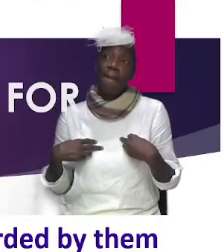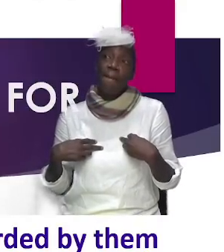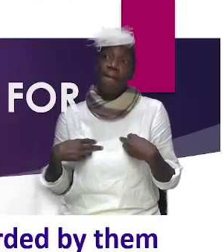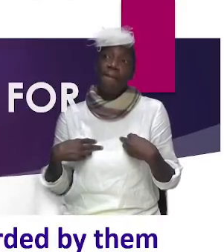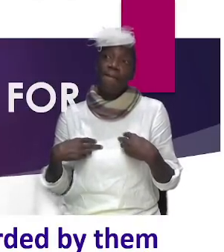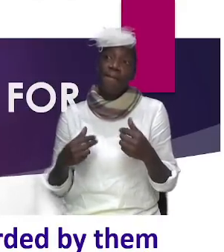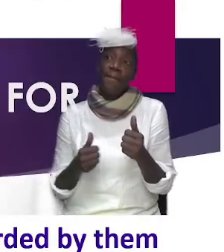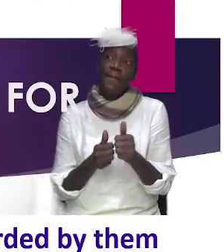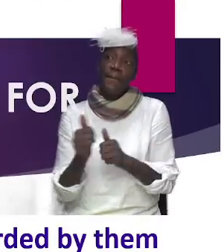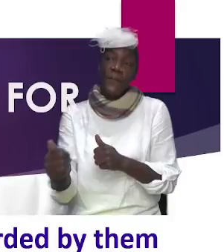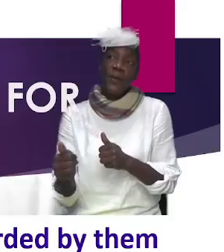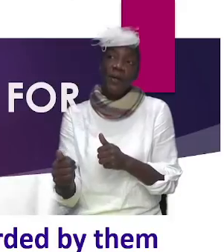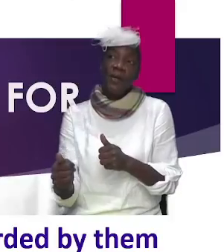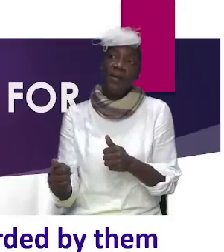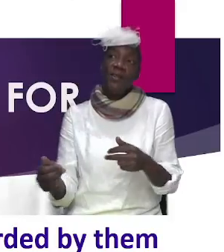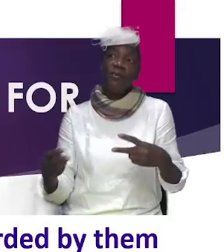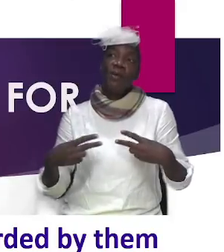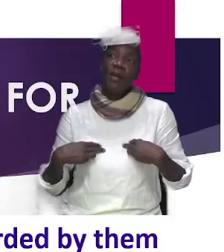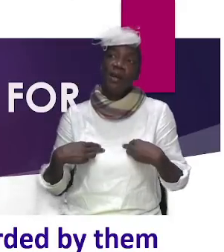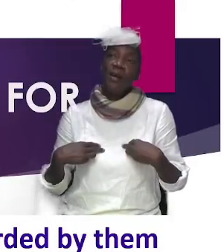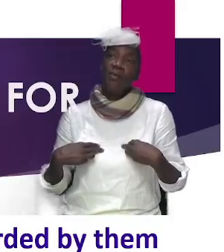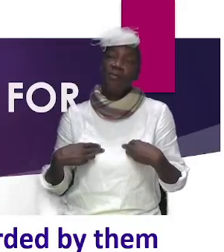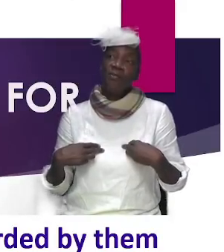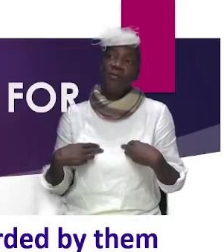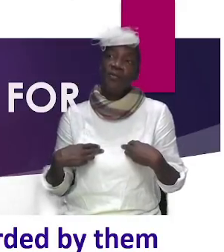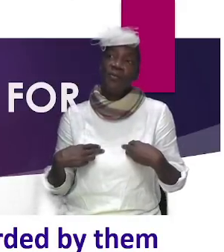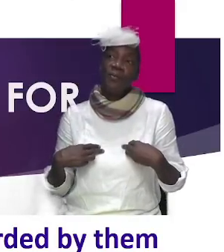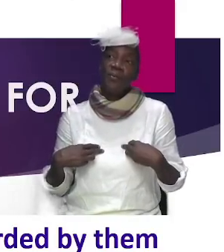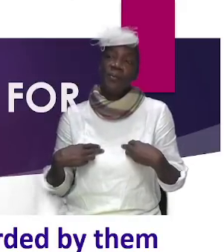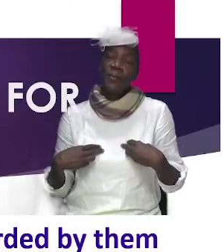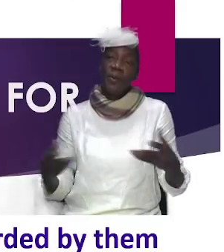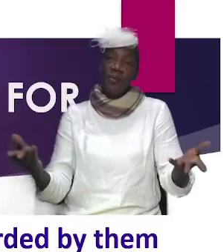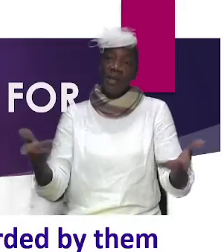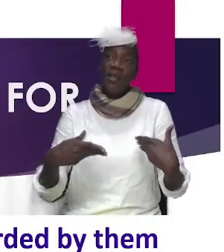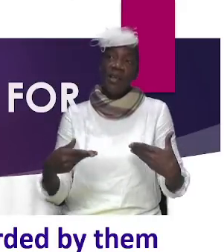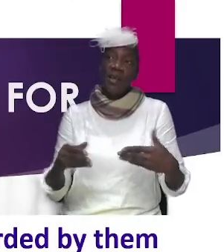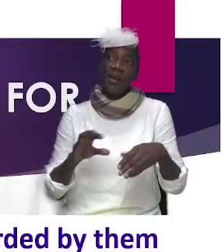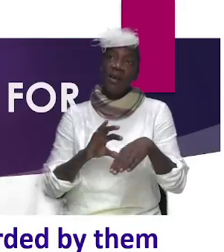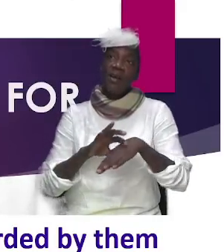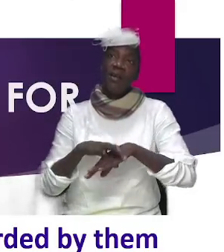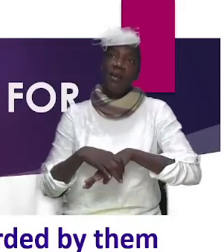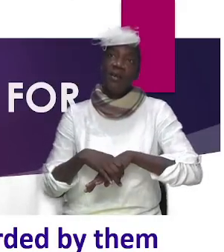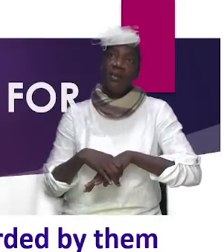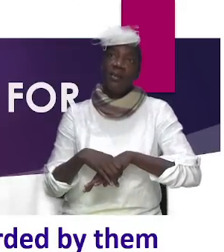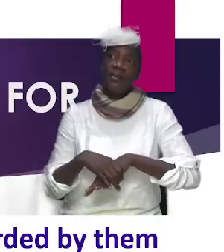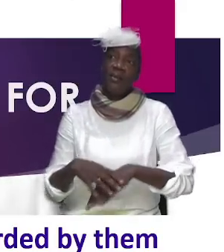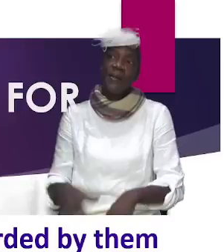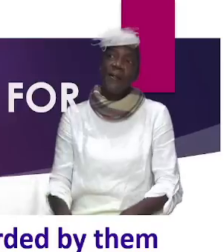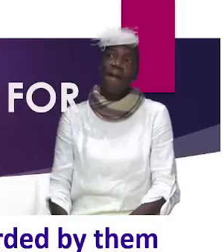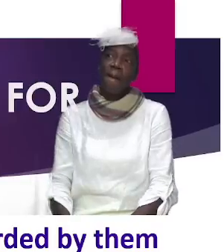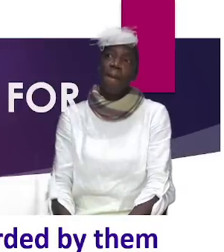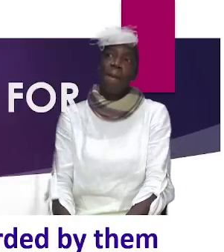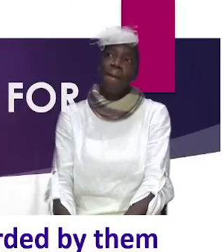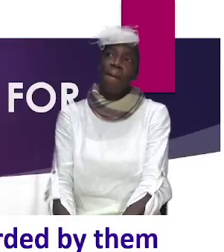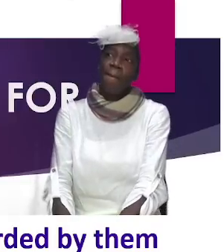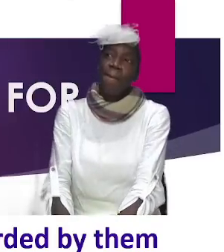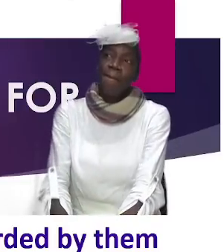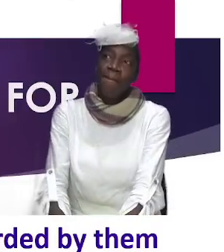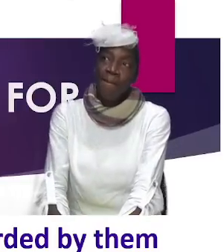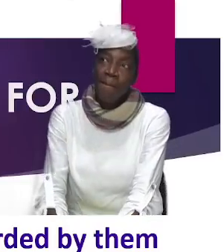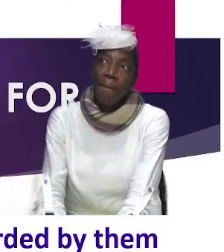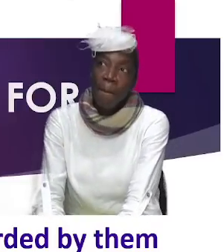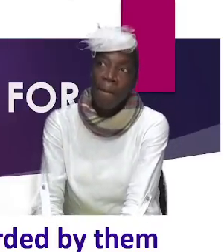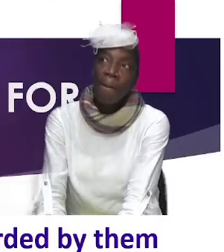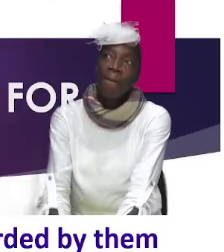passed, because we got it already while we were here on earth. I'm going to have to wrap up for today because the time is upon